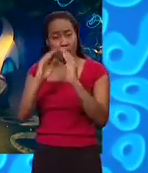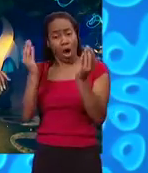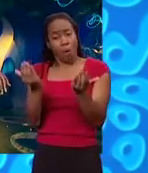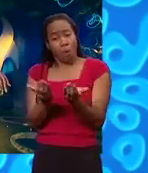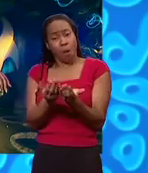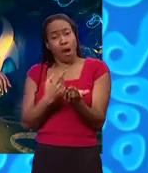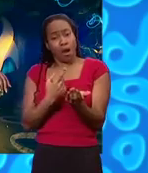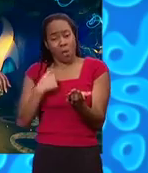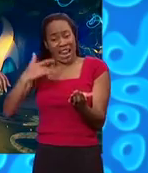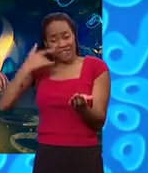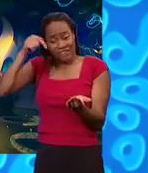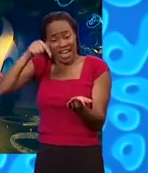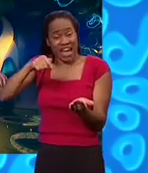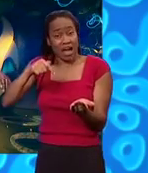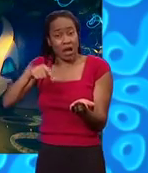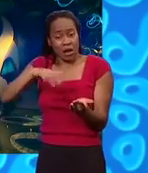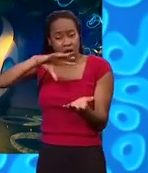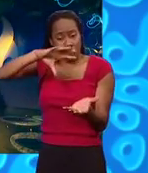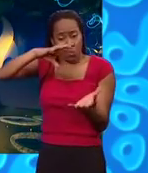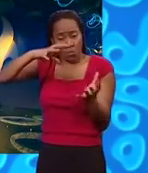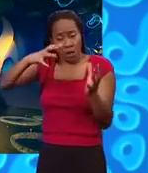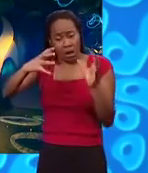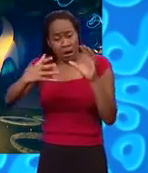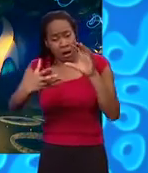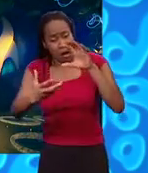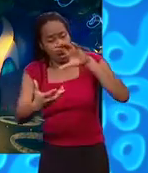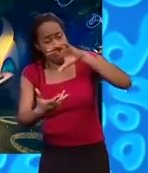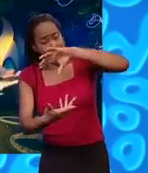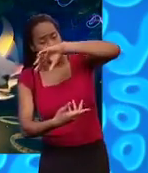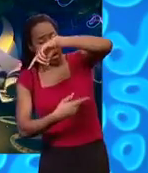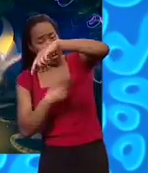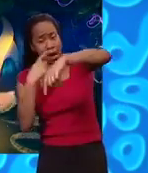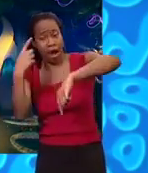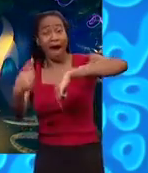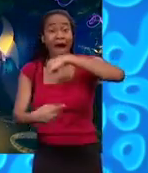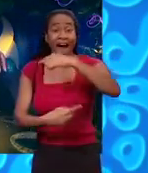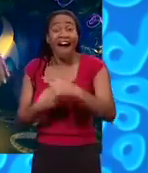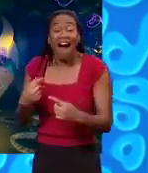Let's be a spinning planet. Whee!